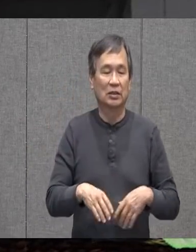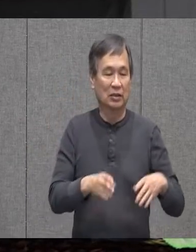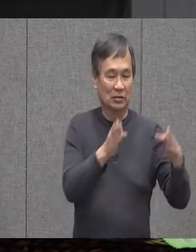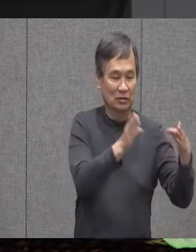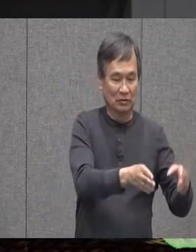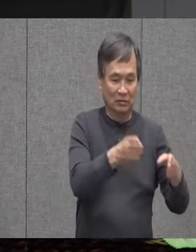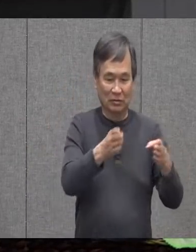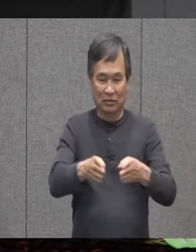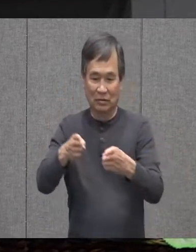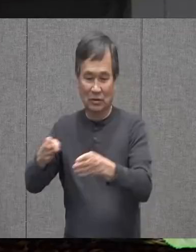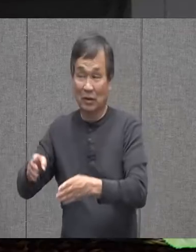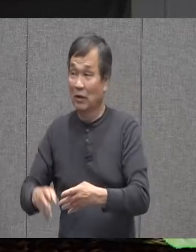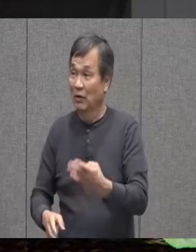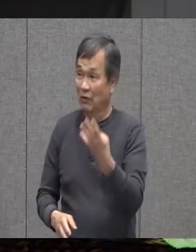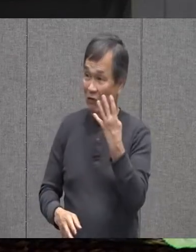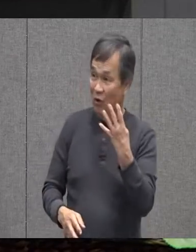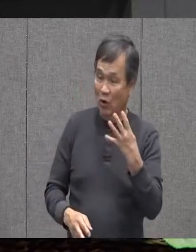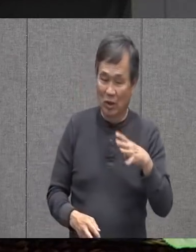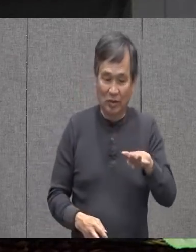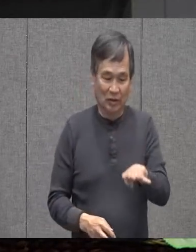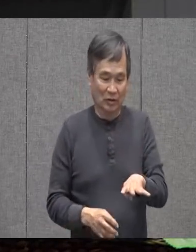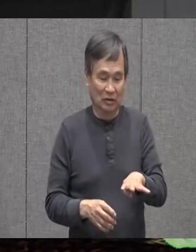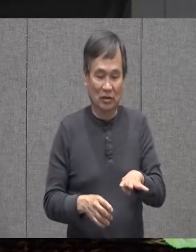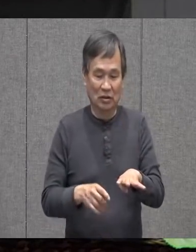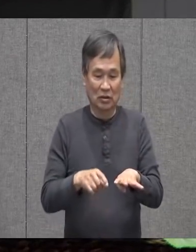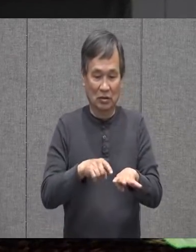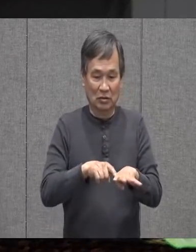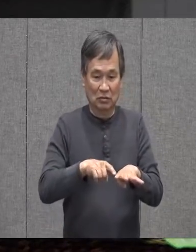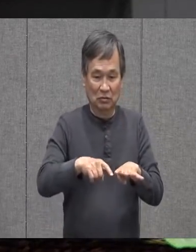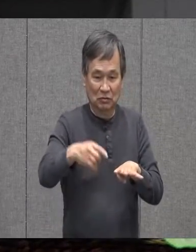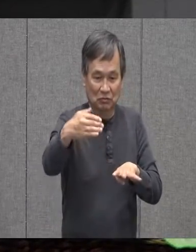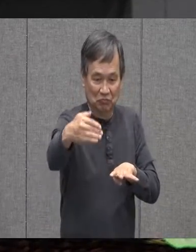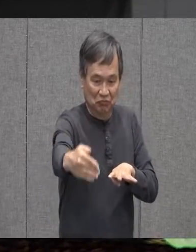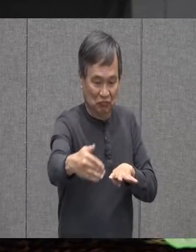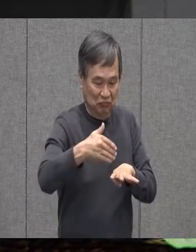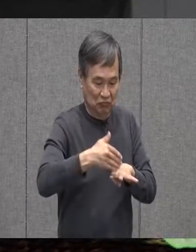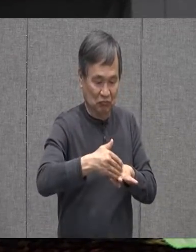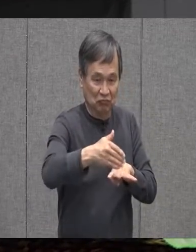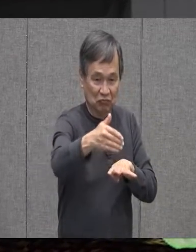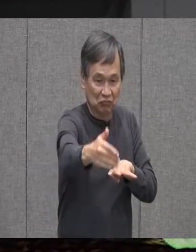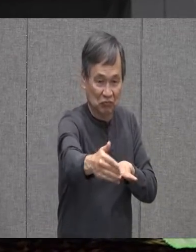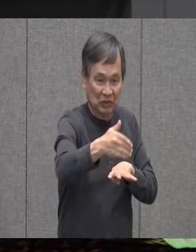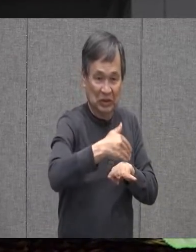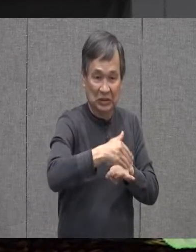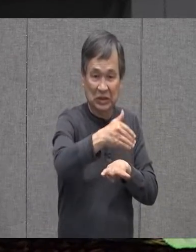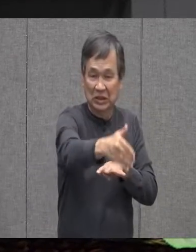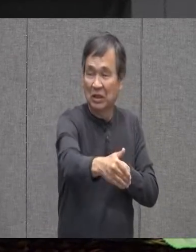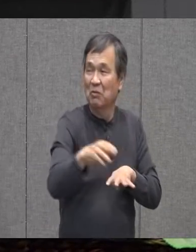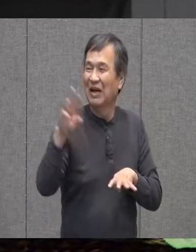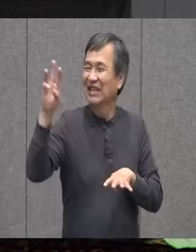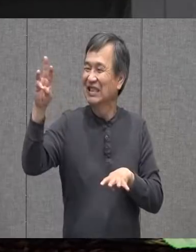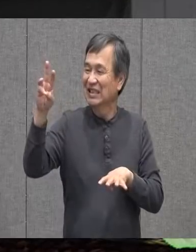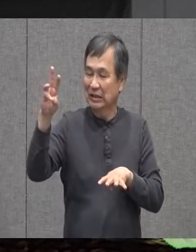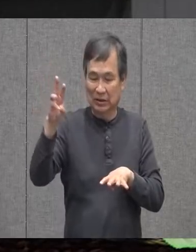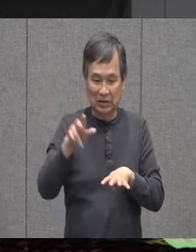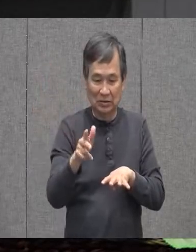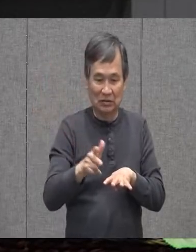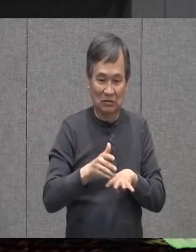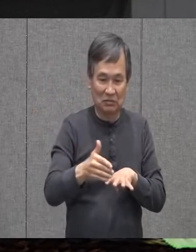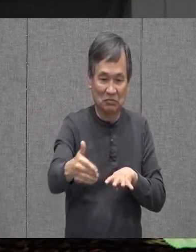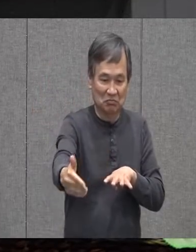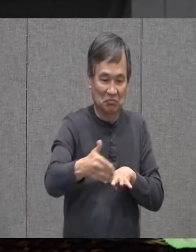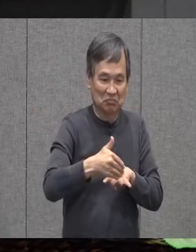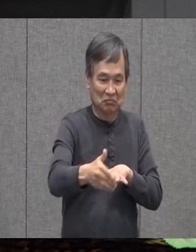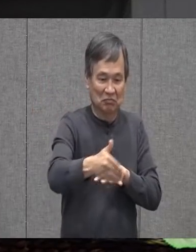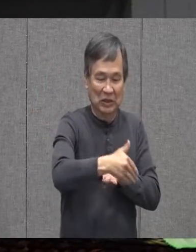of traffic, and there's about 6 cars in each lane on the block. So I